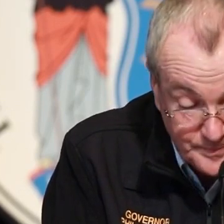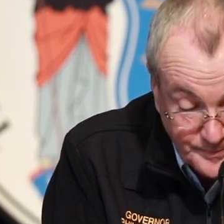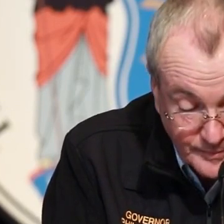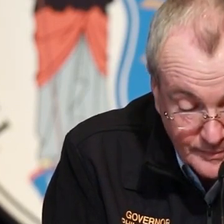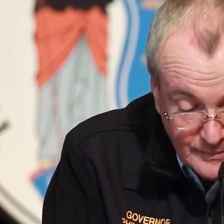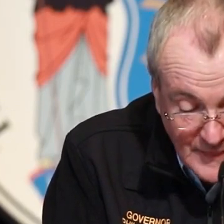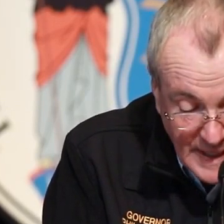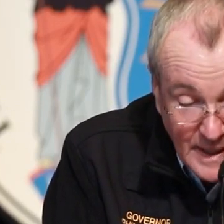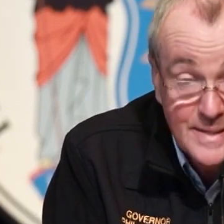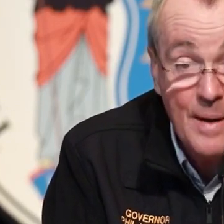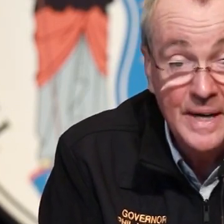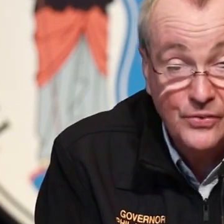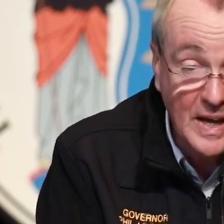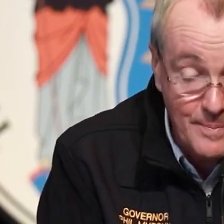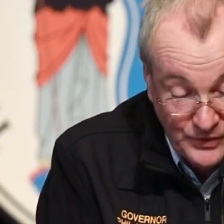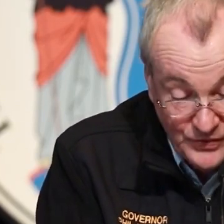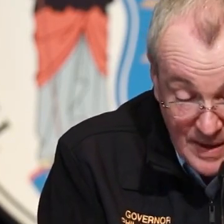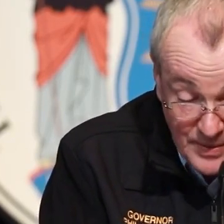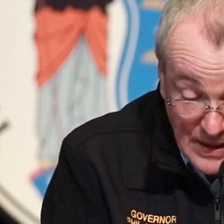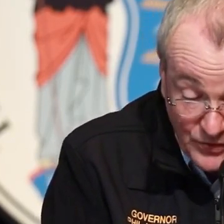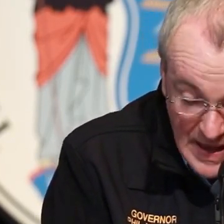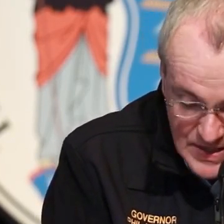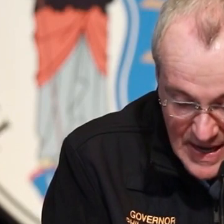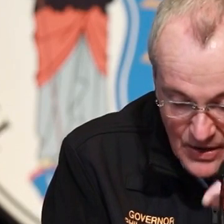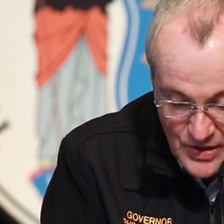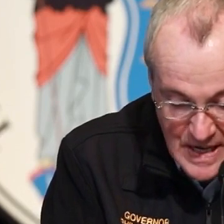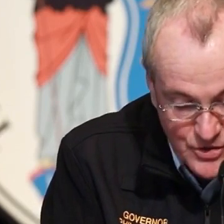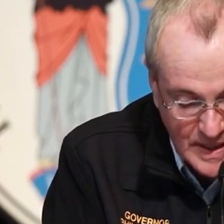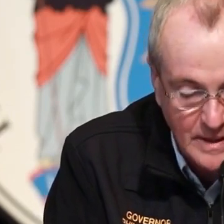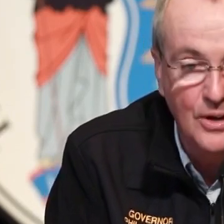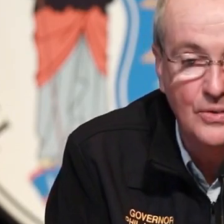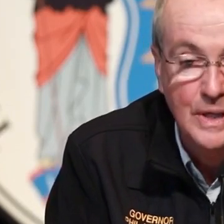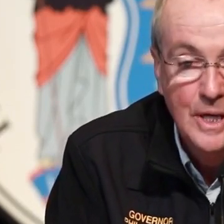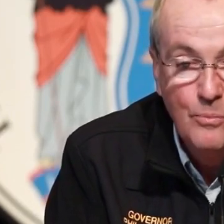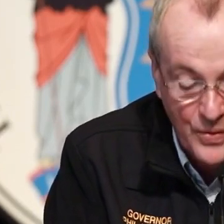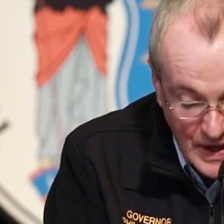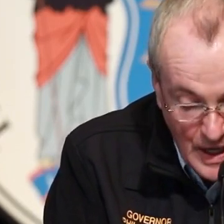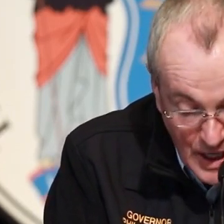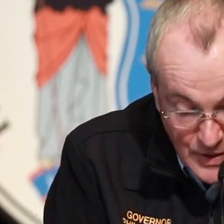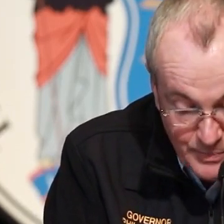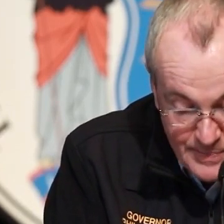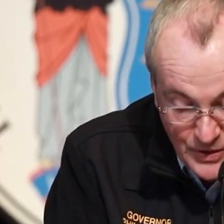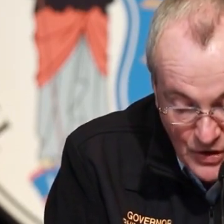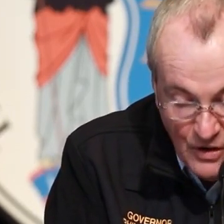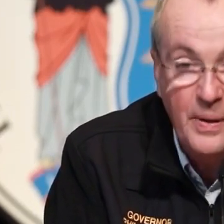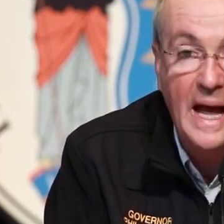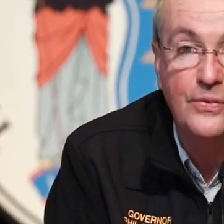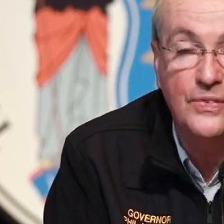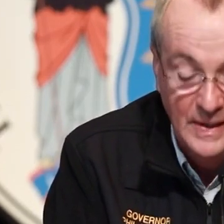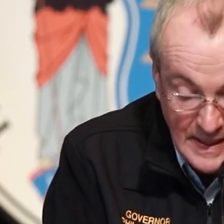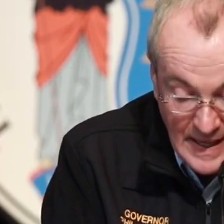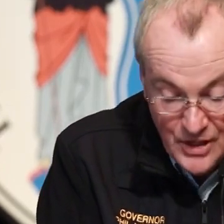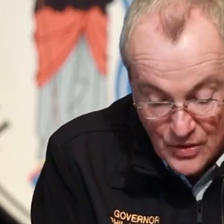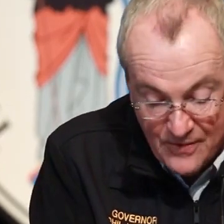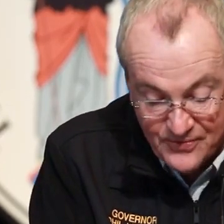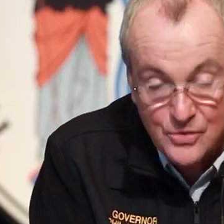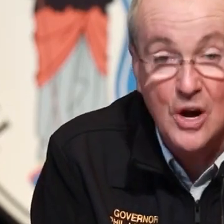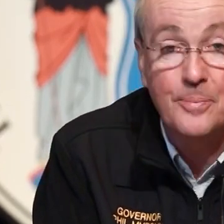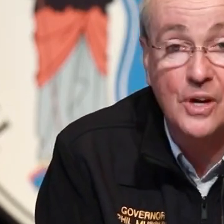more. Dominic set up his table outside his house, and yesterday alone, more than 100 people drove past